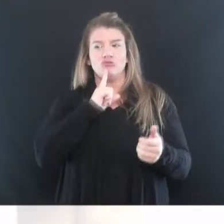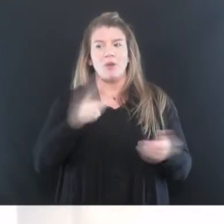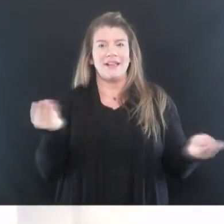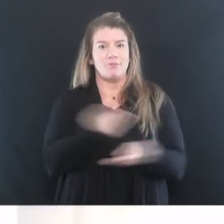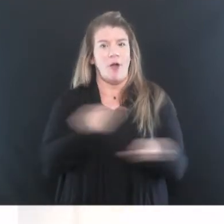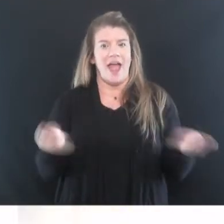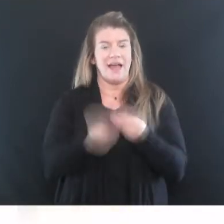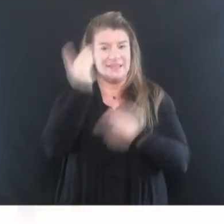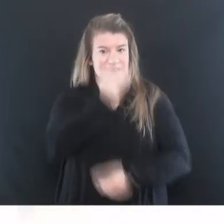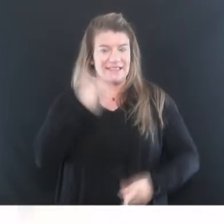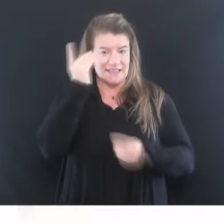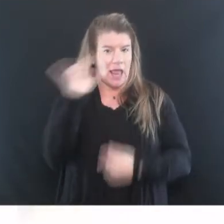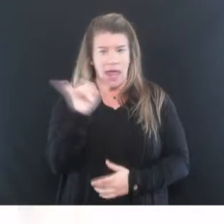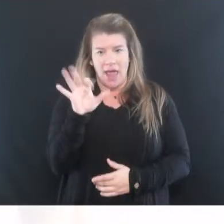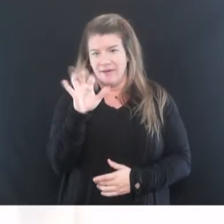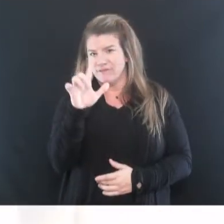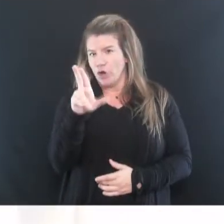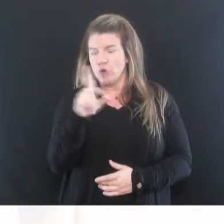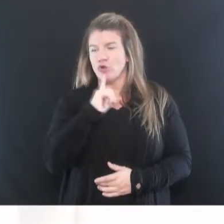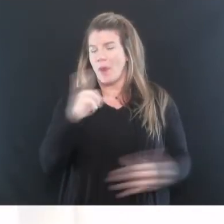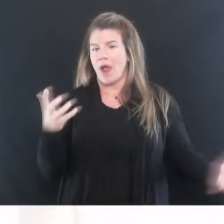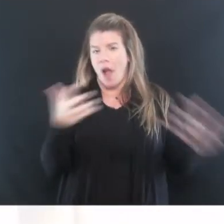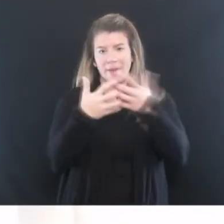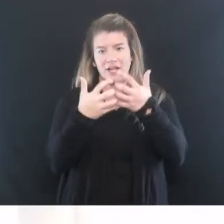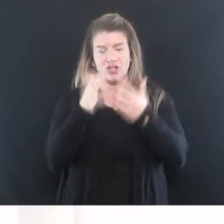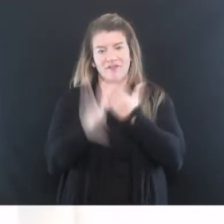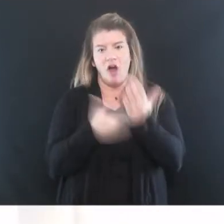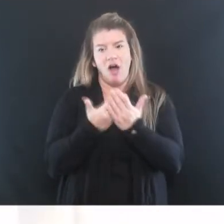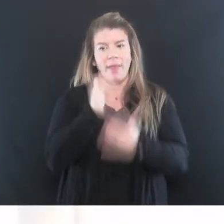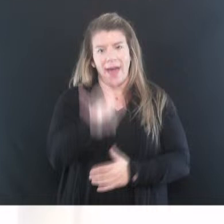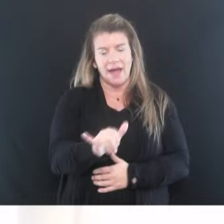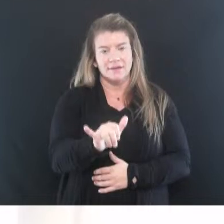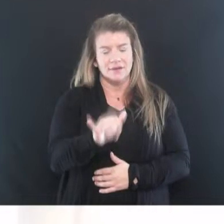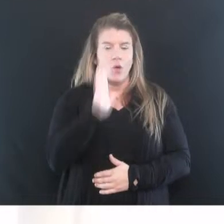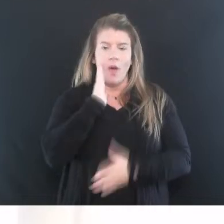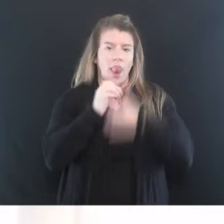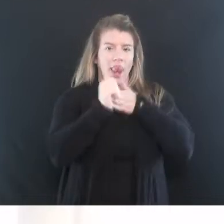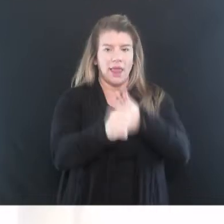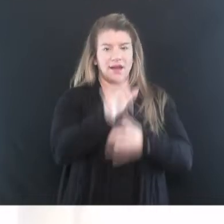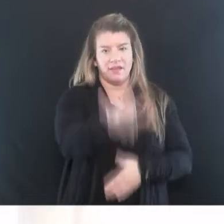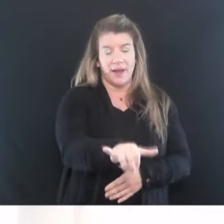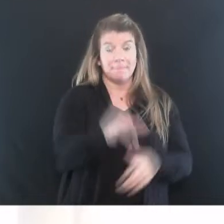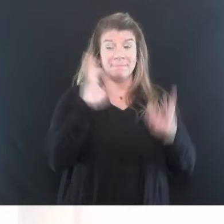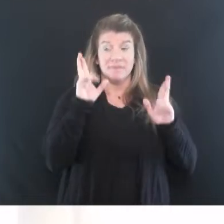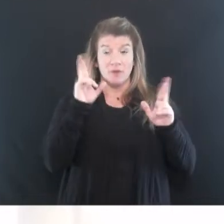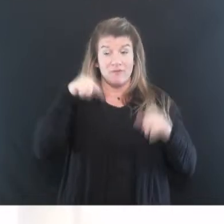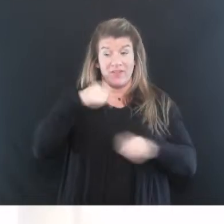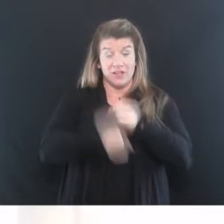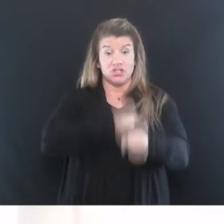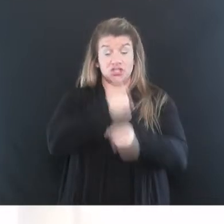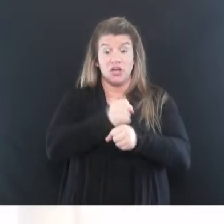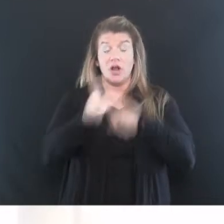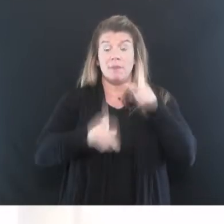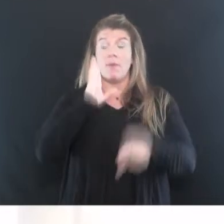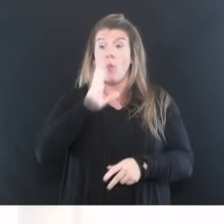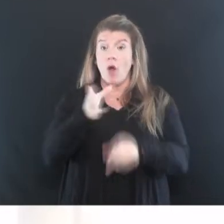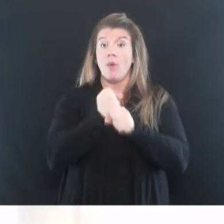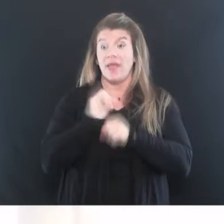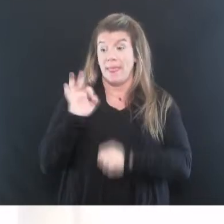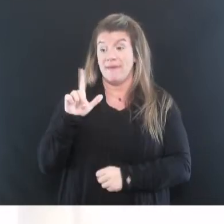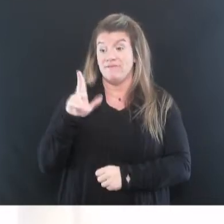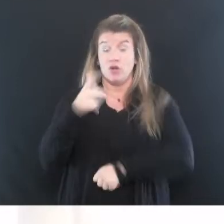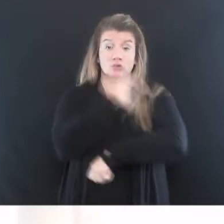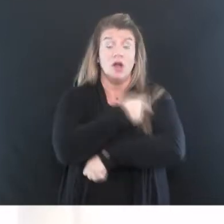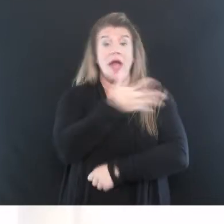even like the flu. So a combination of all that contributed to that. Hopefully this year, people are going to get their flu vaccine along with the